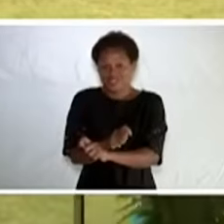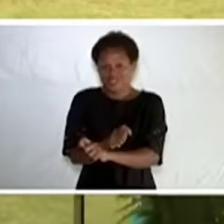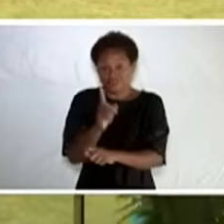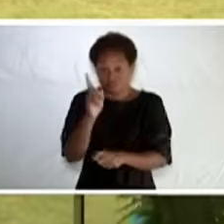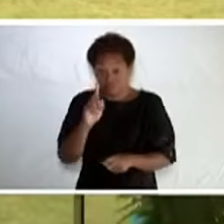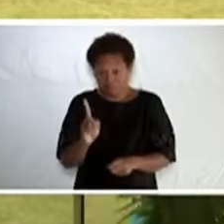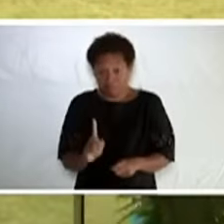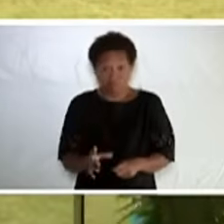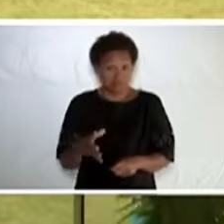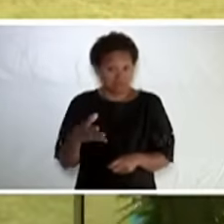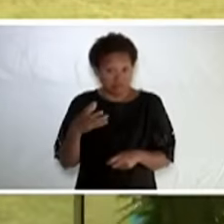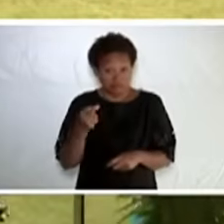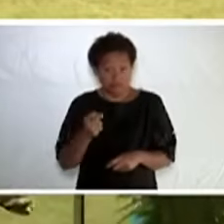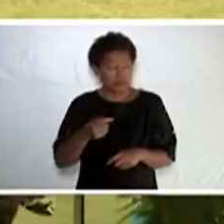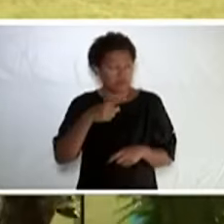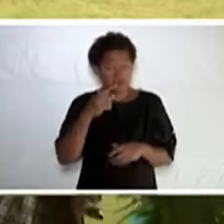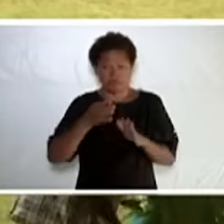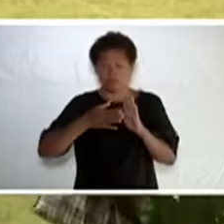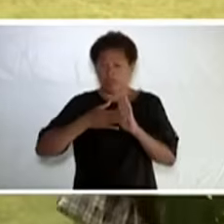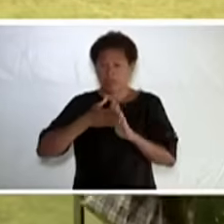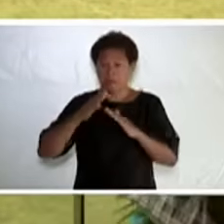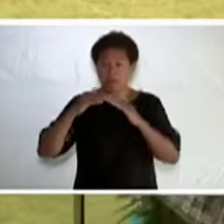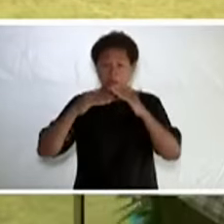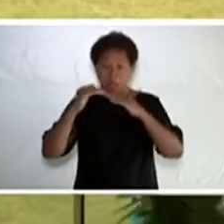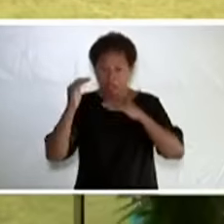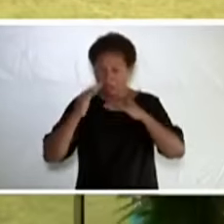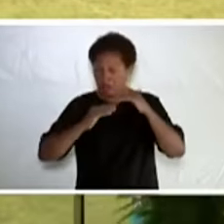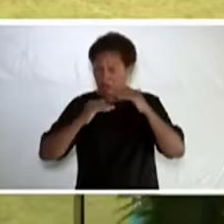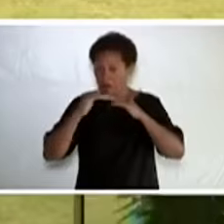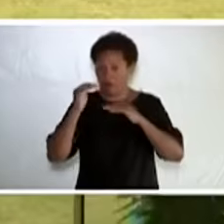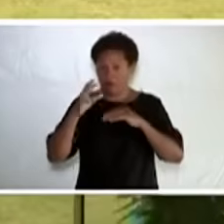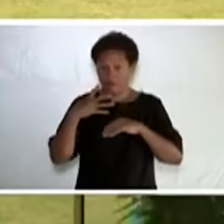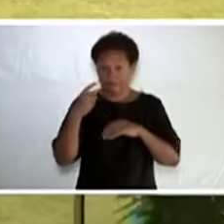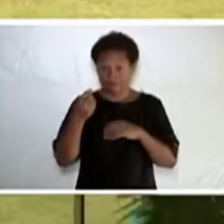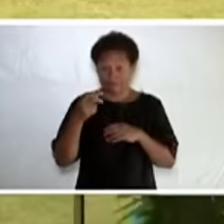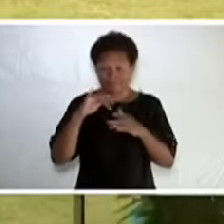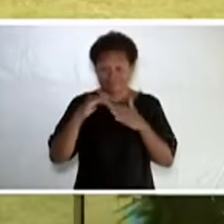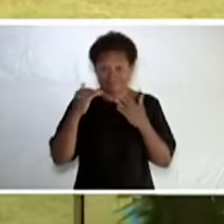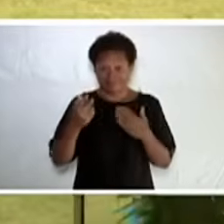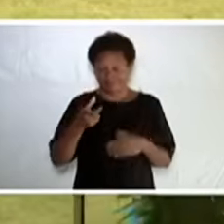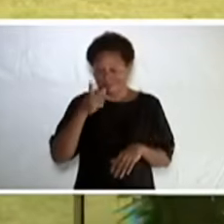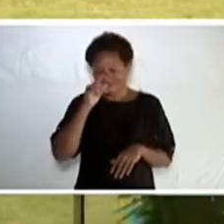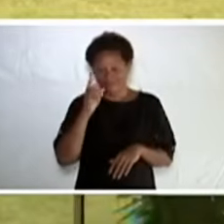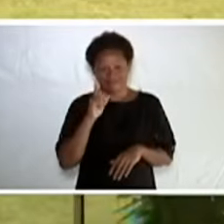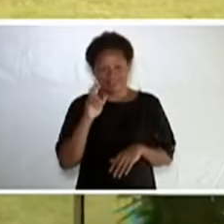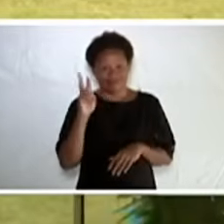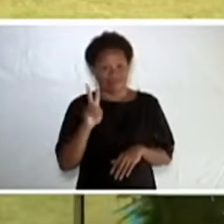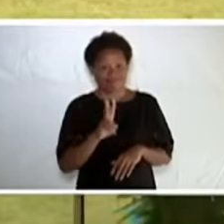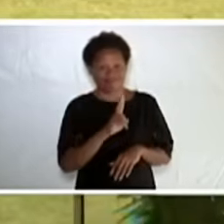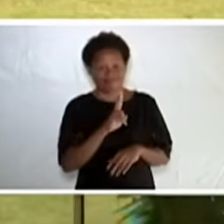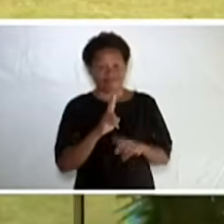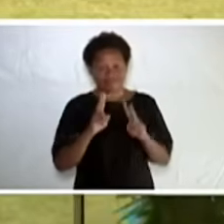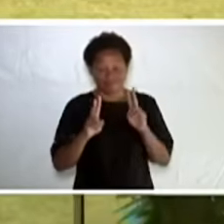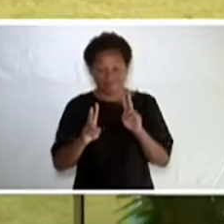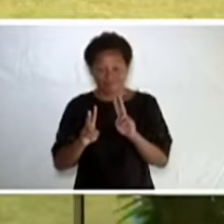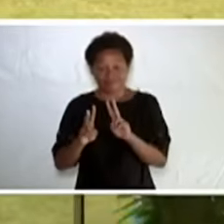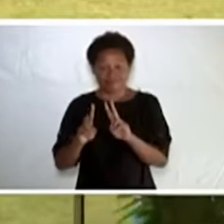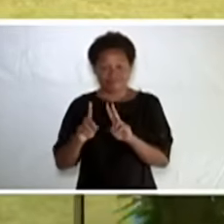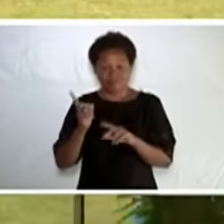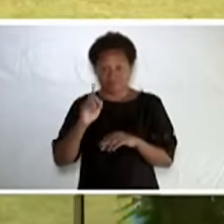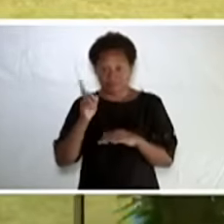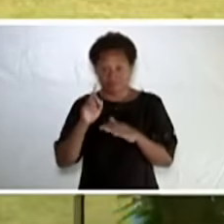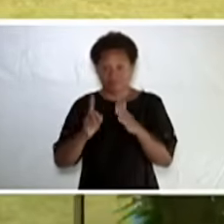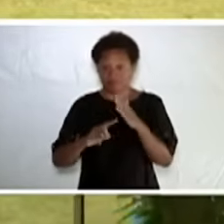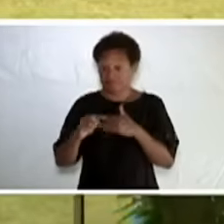riva na bebe to re taki na bebe vale lebu sa tara and sa roni na me boi ndina dina takatoka na matangan kuwa the sarabatu mai